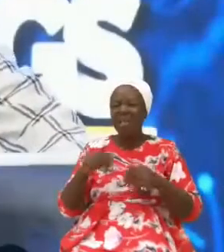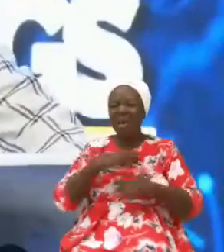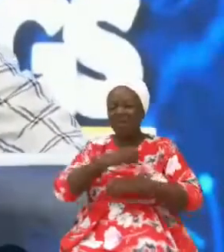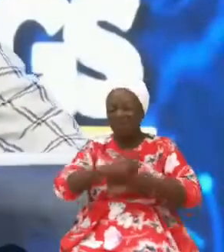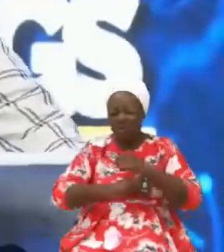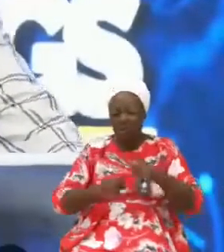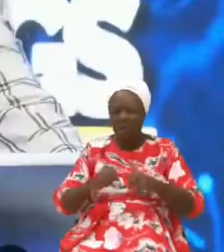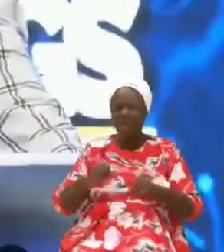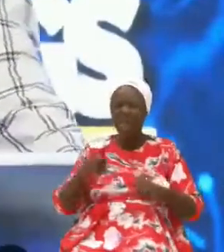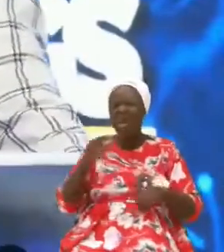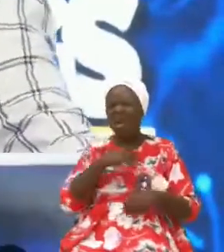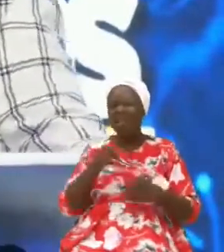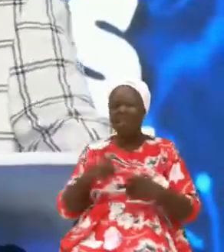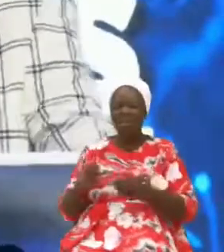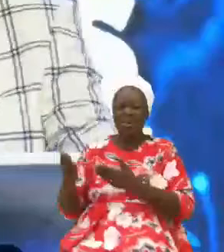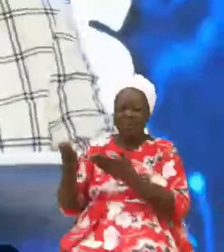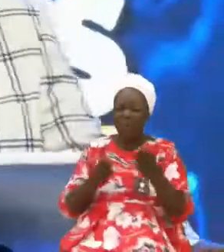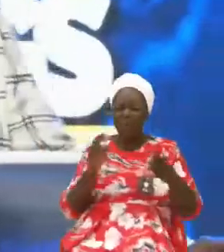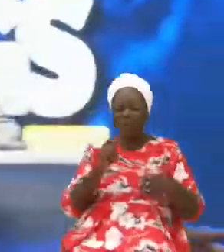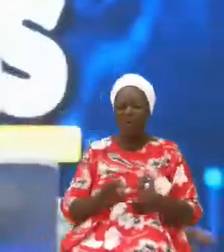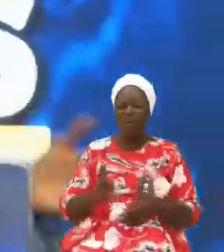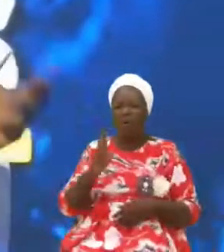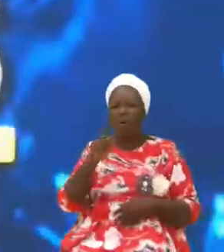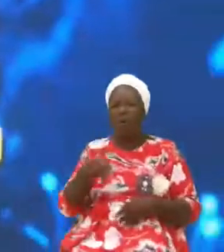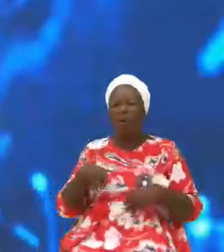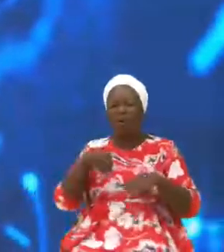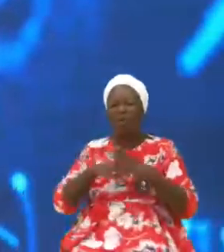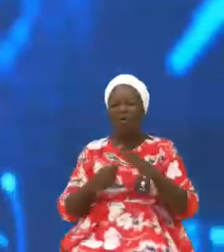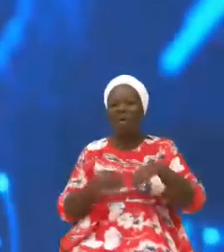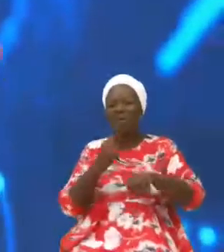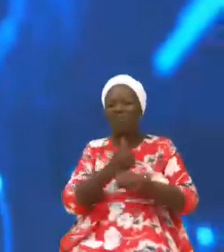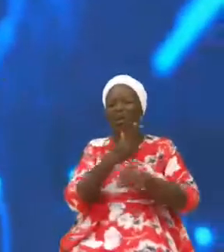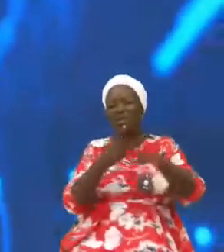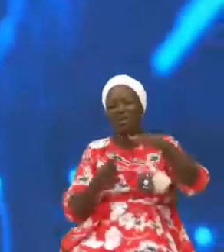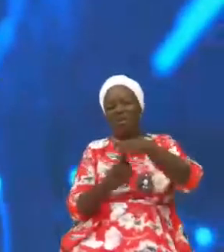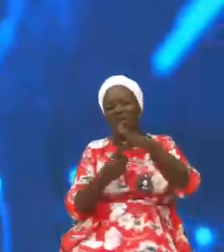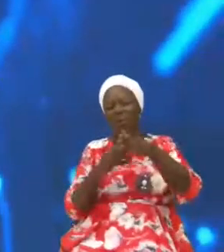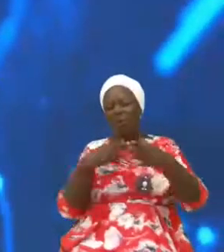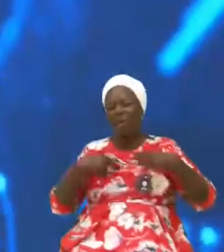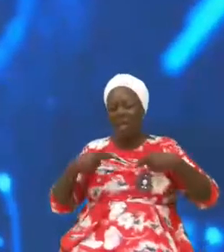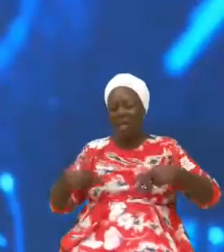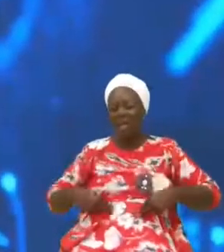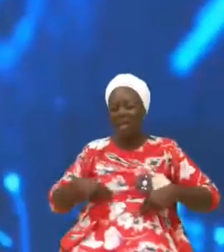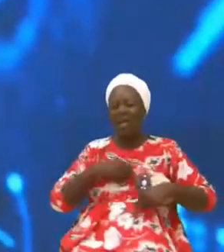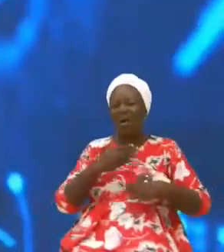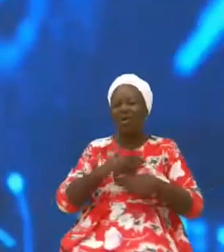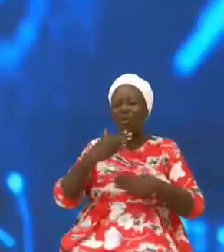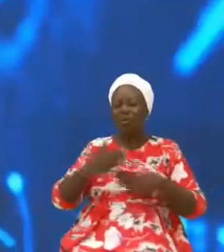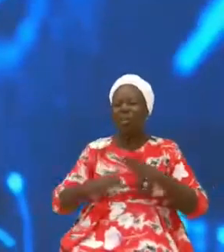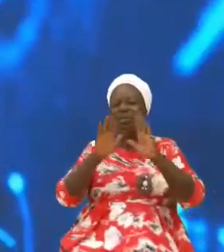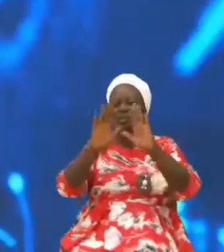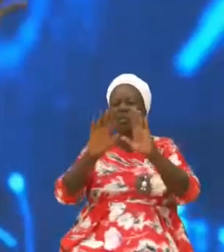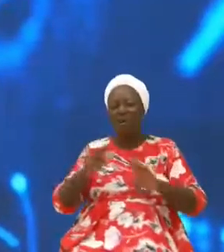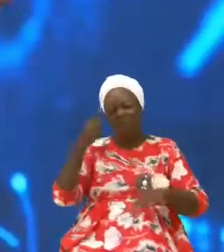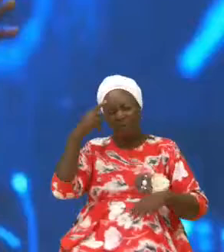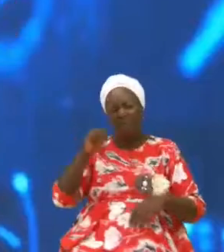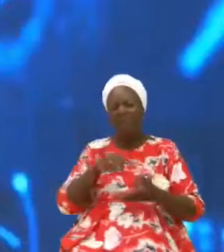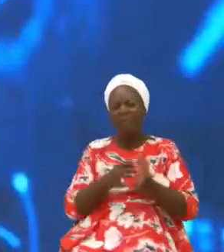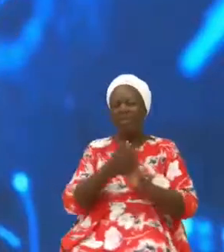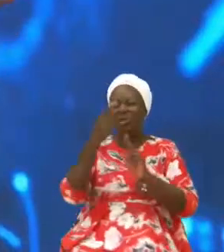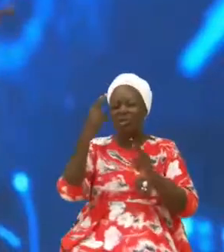dungeon and that pit of suffering and bring them to the mountaintop of health and